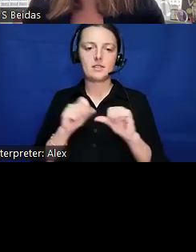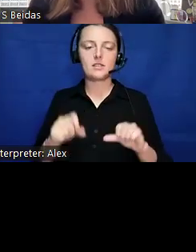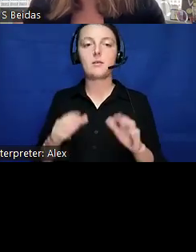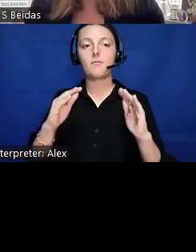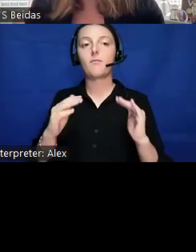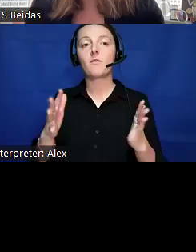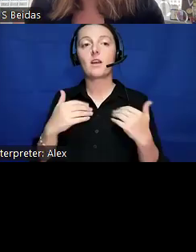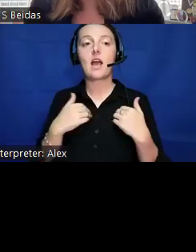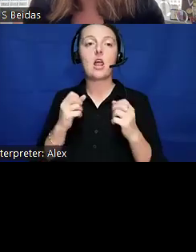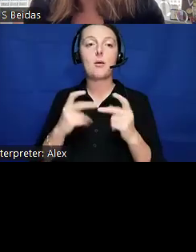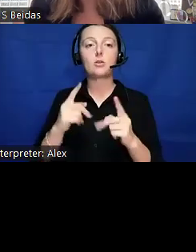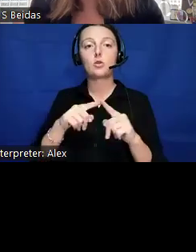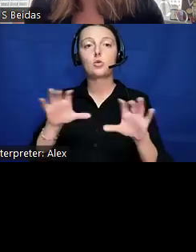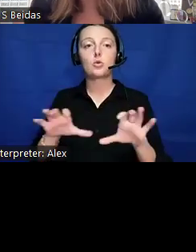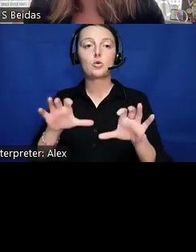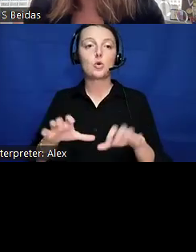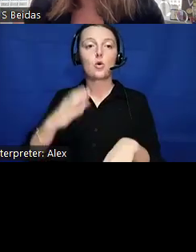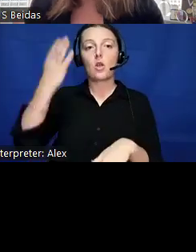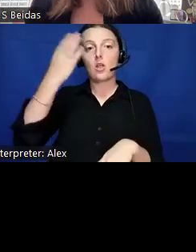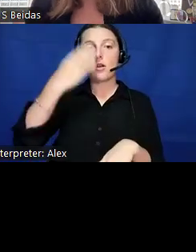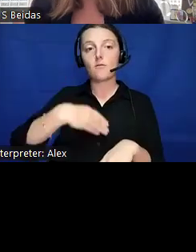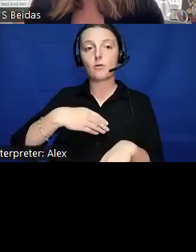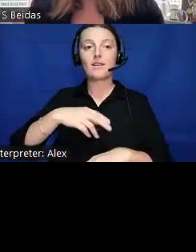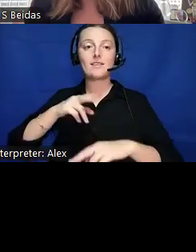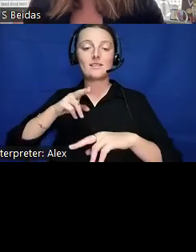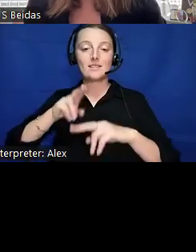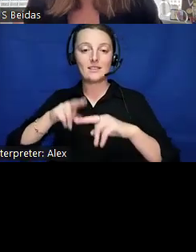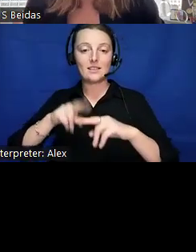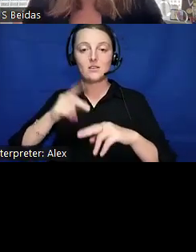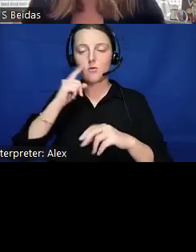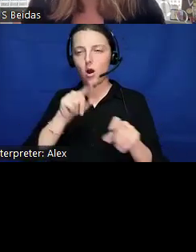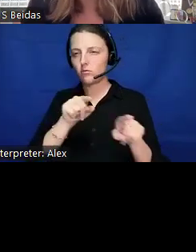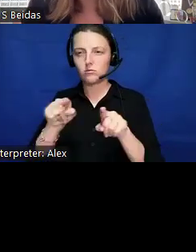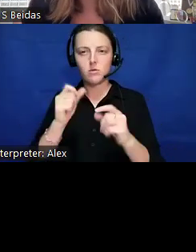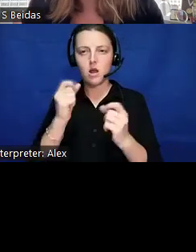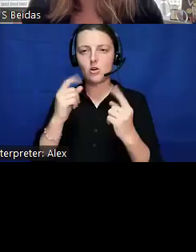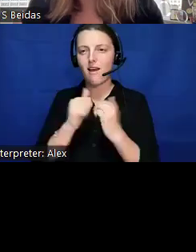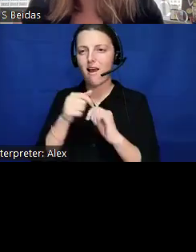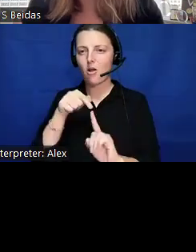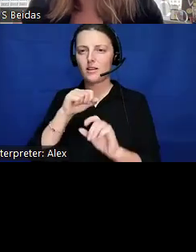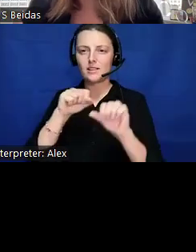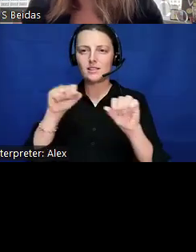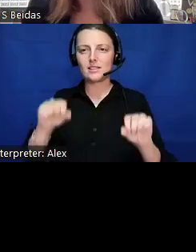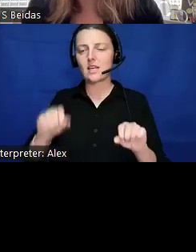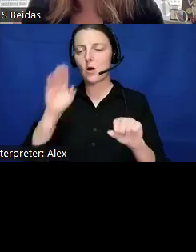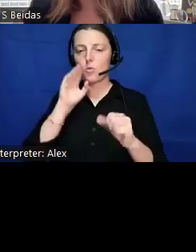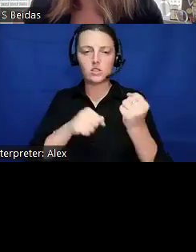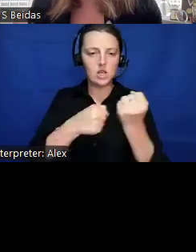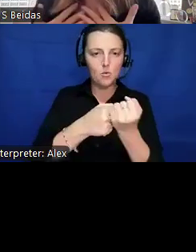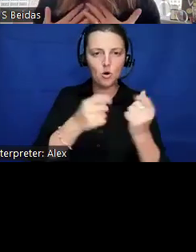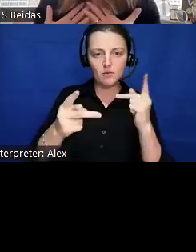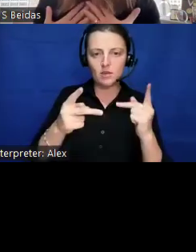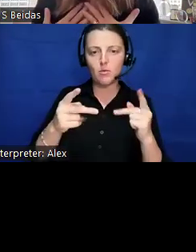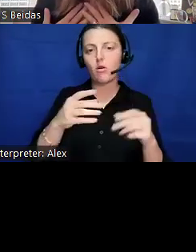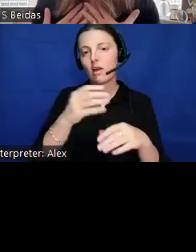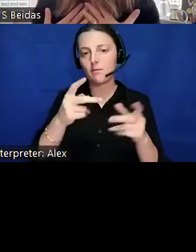really have a front seat at understanding how a system supports people in places. And it was really more naturalistic